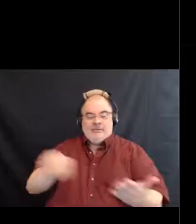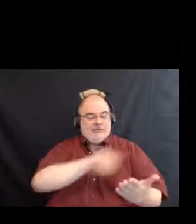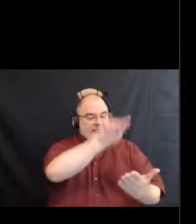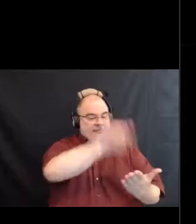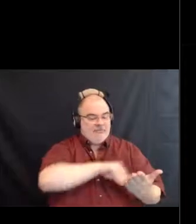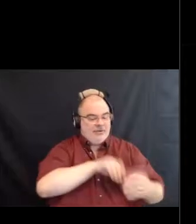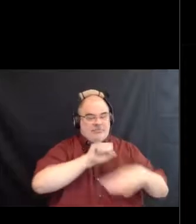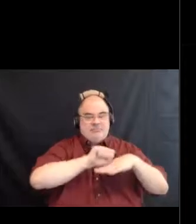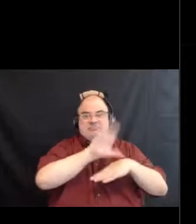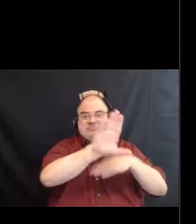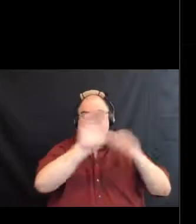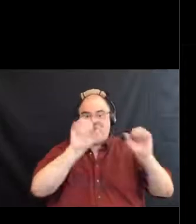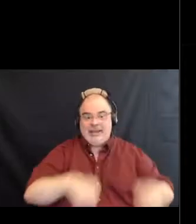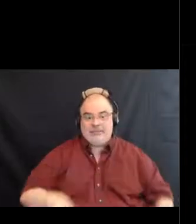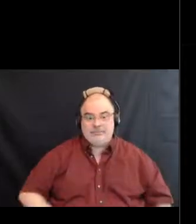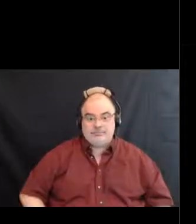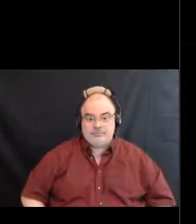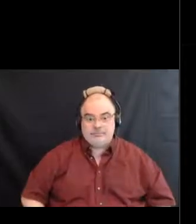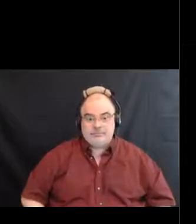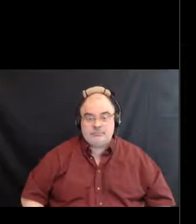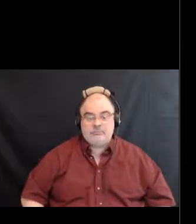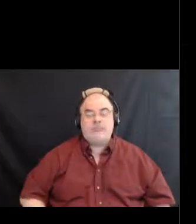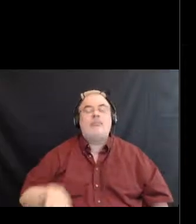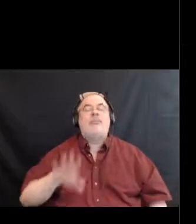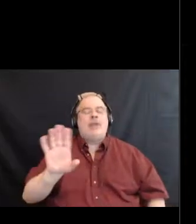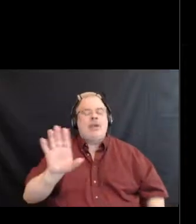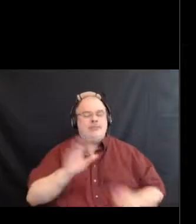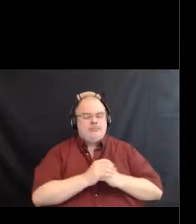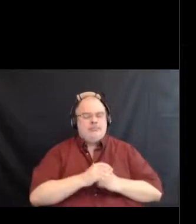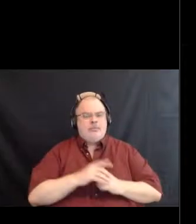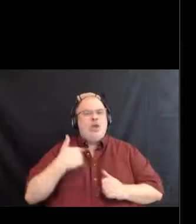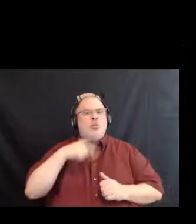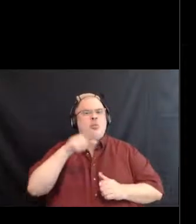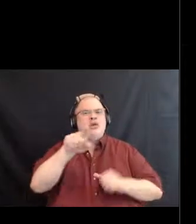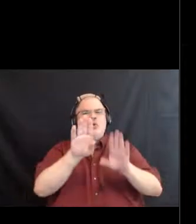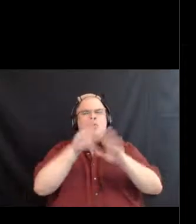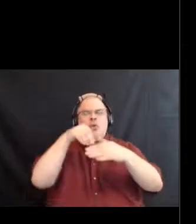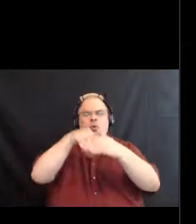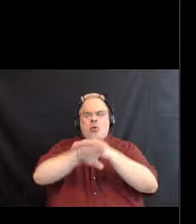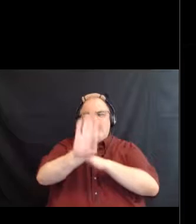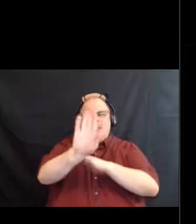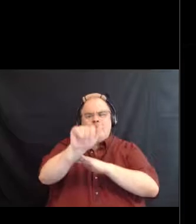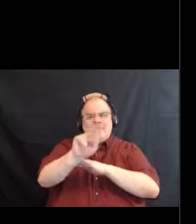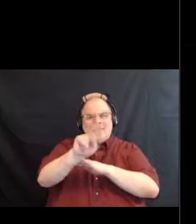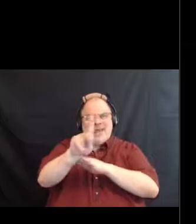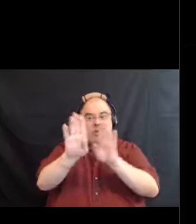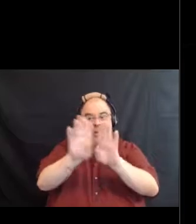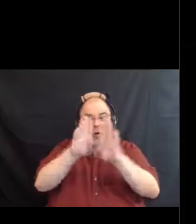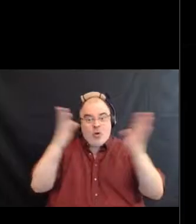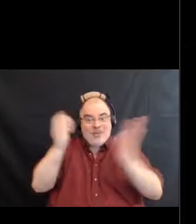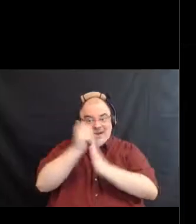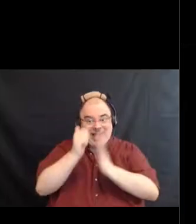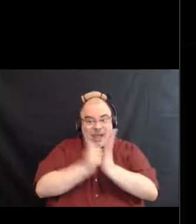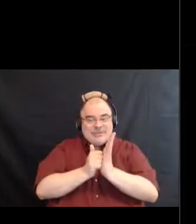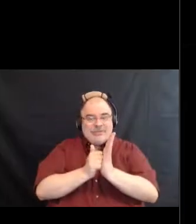or savings account, we will require some specific information: date of birth, address, social security